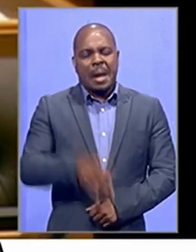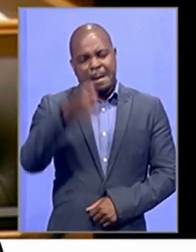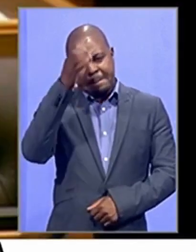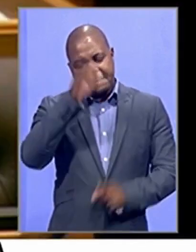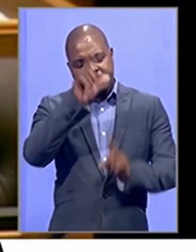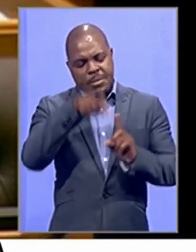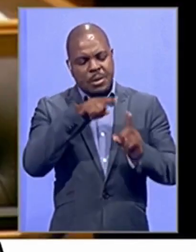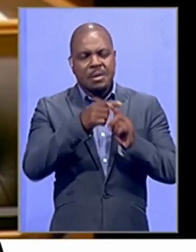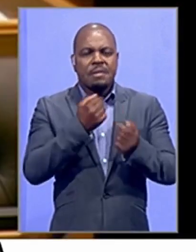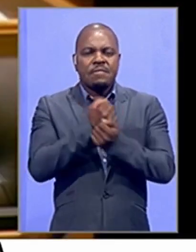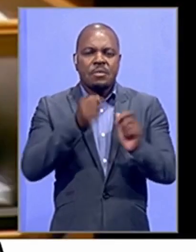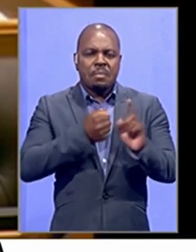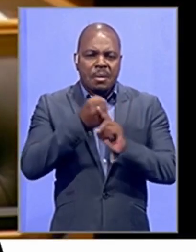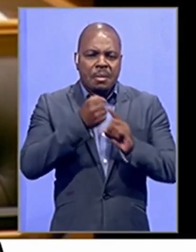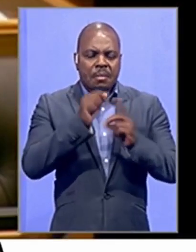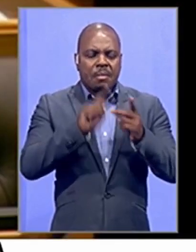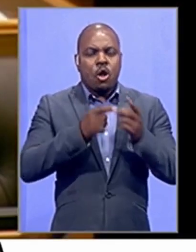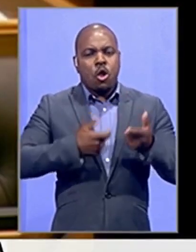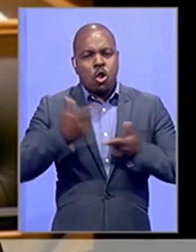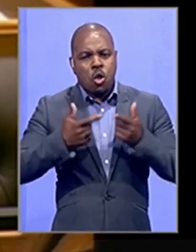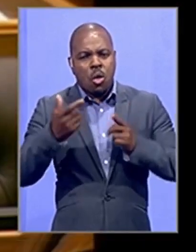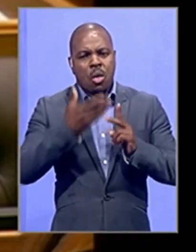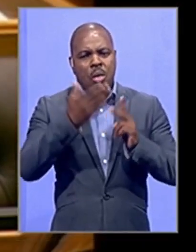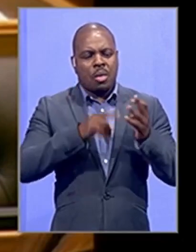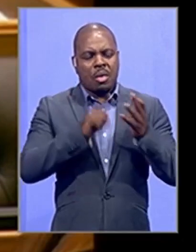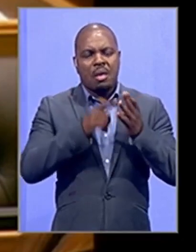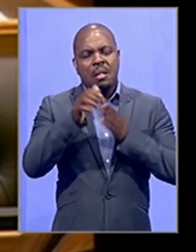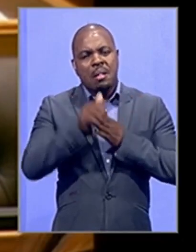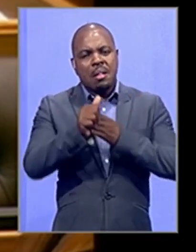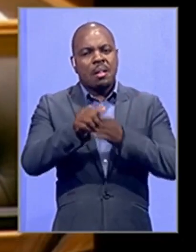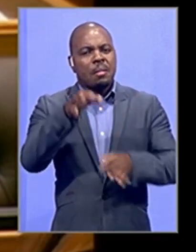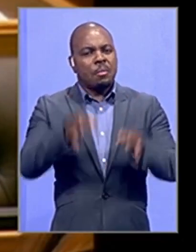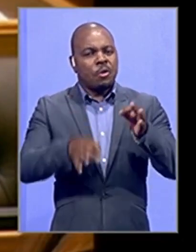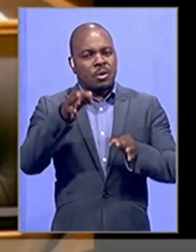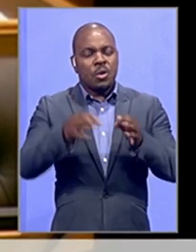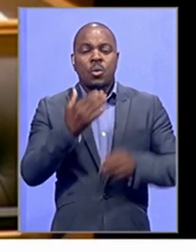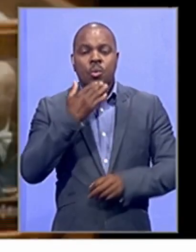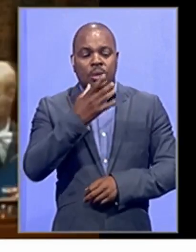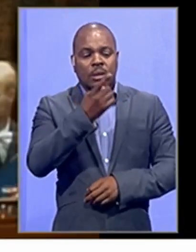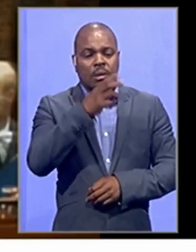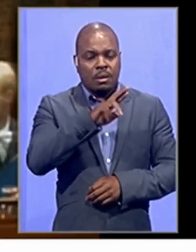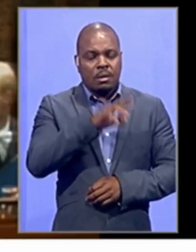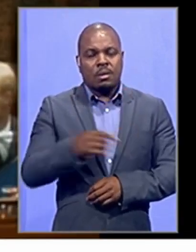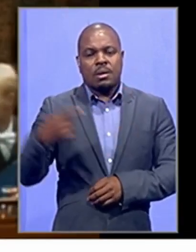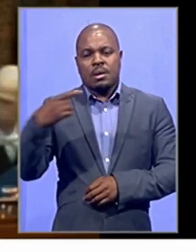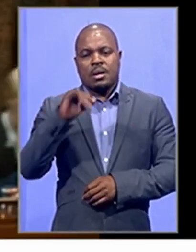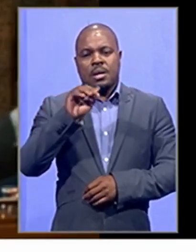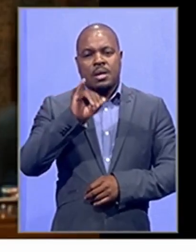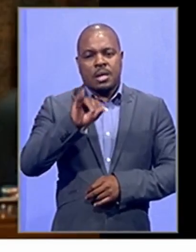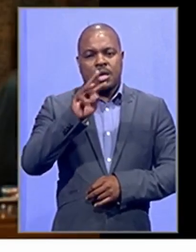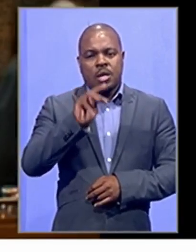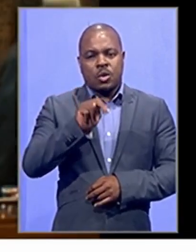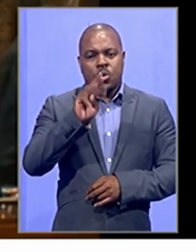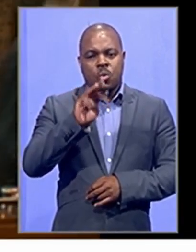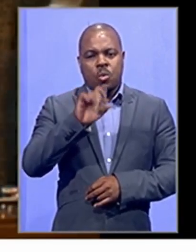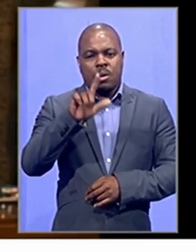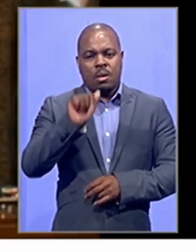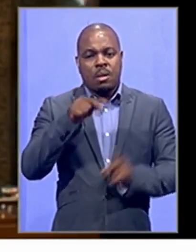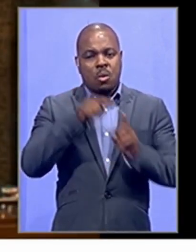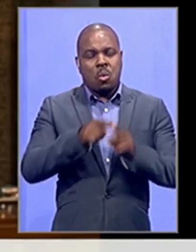Serutegi molwela tokologo moemedi wa molao le moetapele wa dipolotiki ngaka Frene Ginwala o kgathile tema e